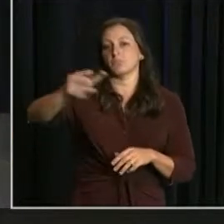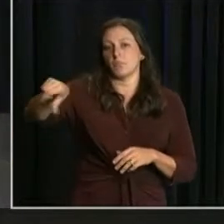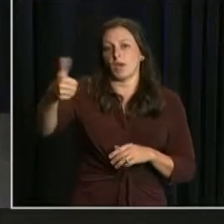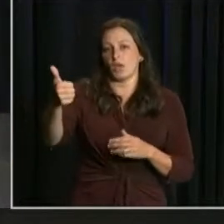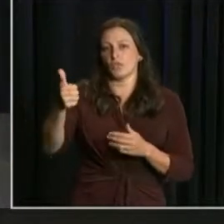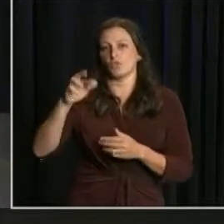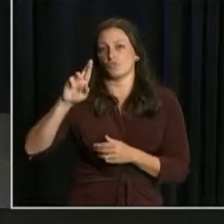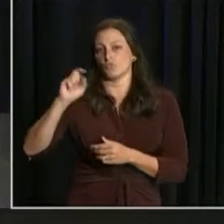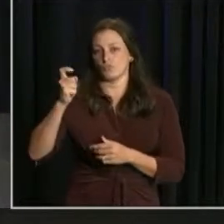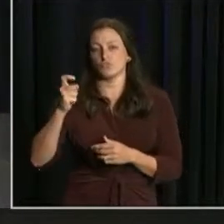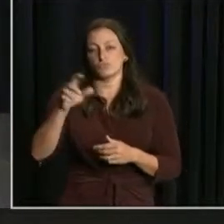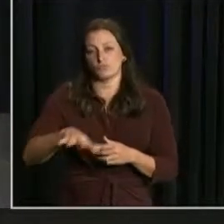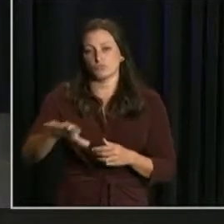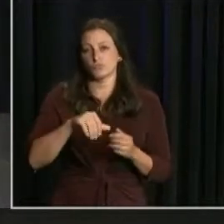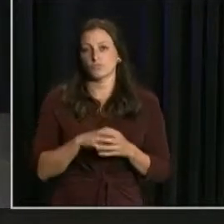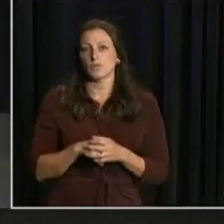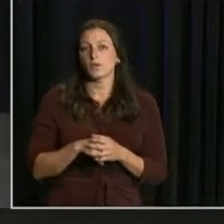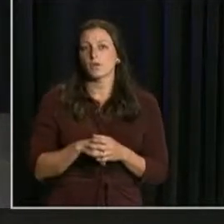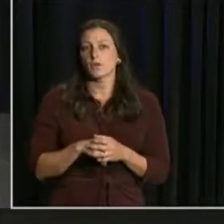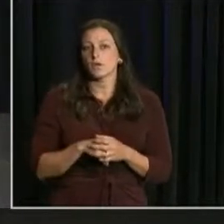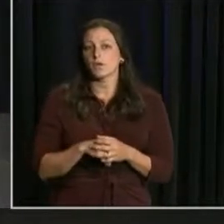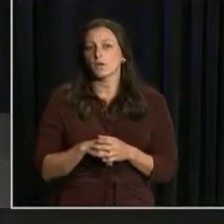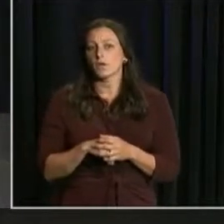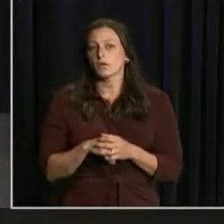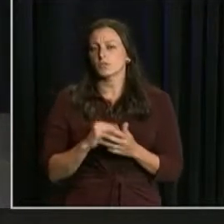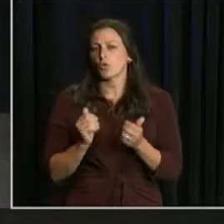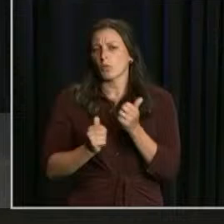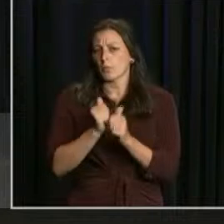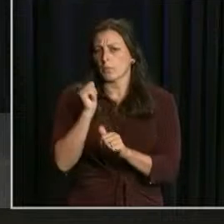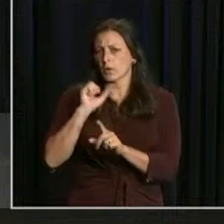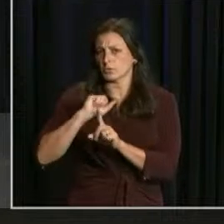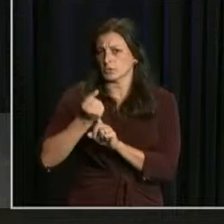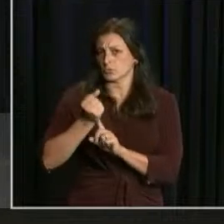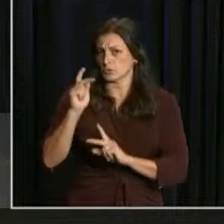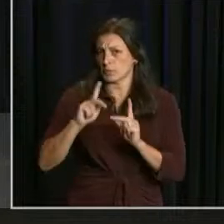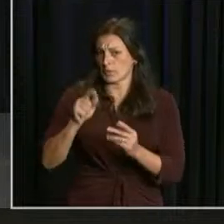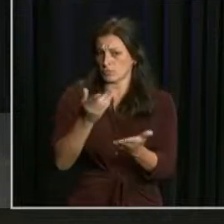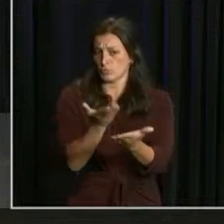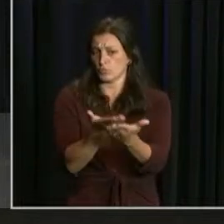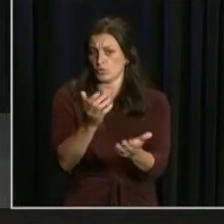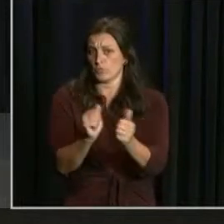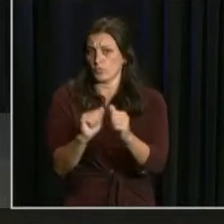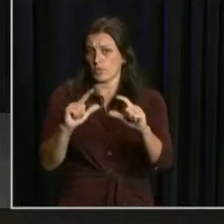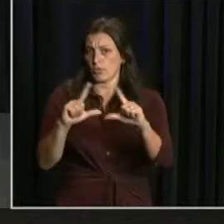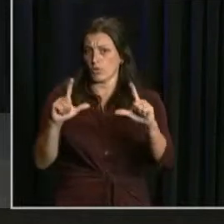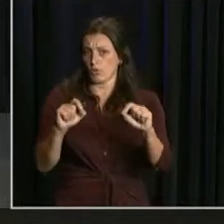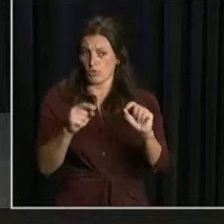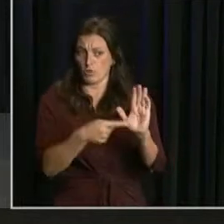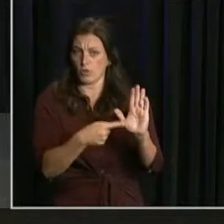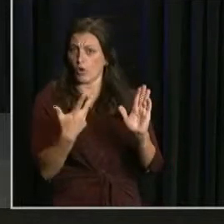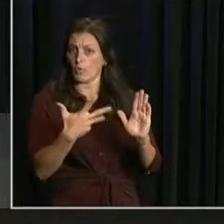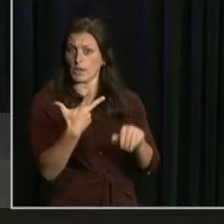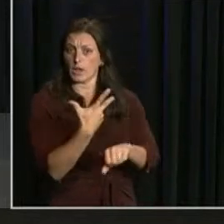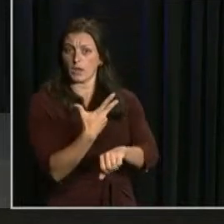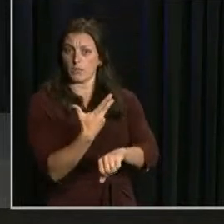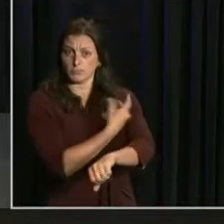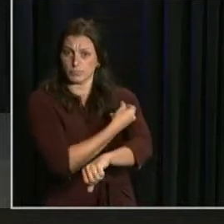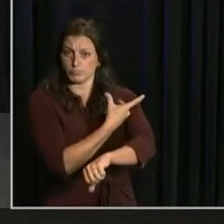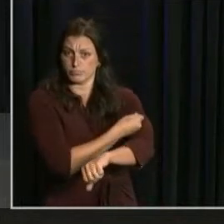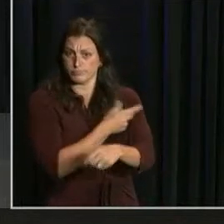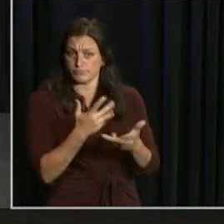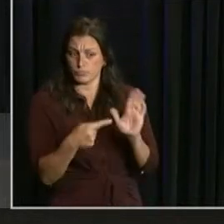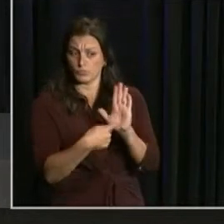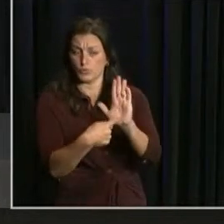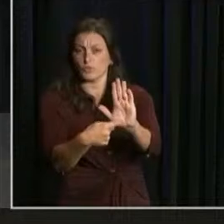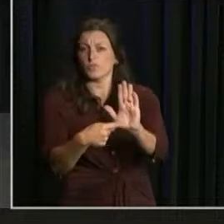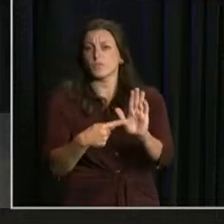And in most cases, people need to have their vaccination card. Like, what happens? And I know you talked a little bit earlier about the